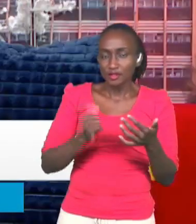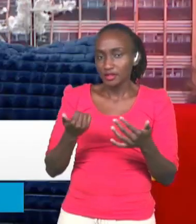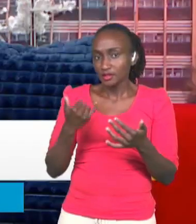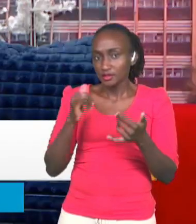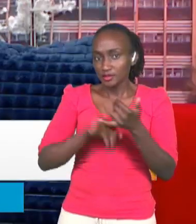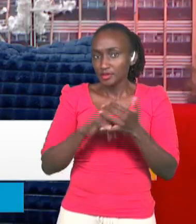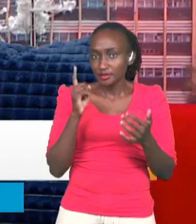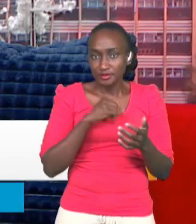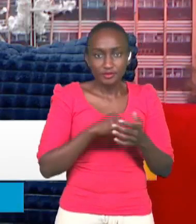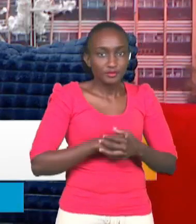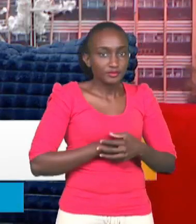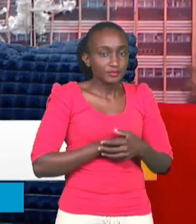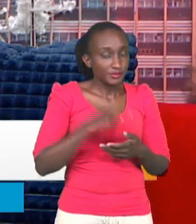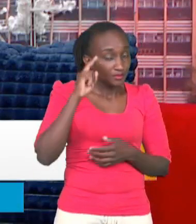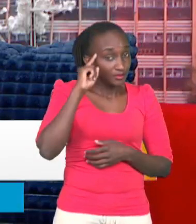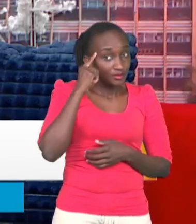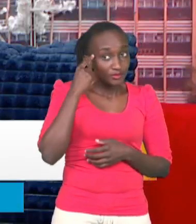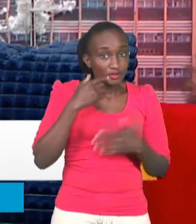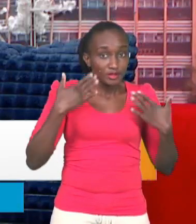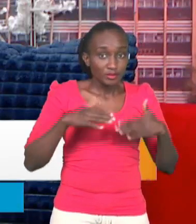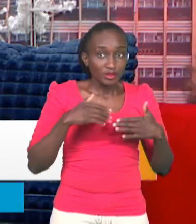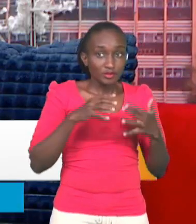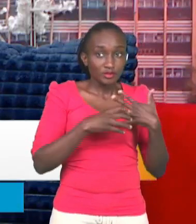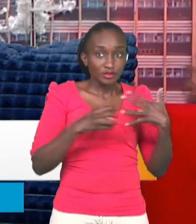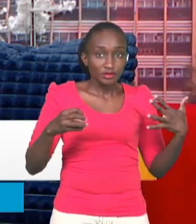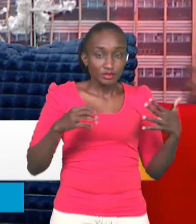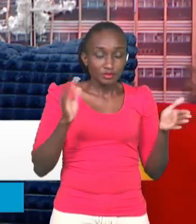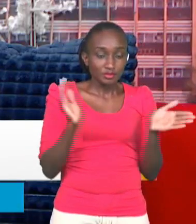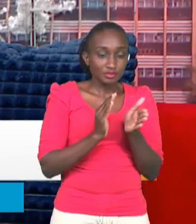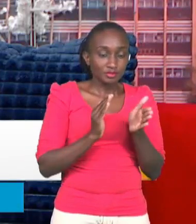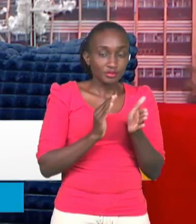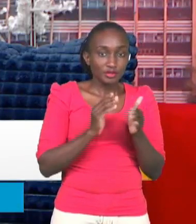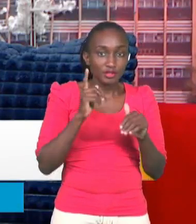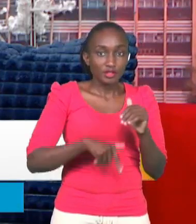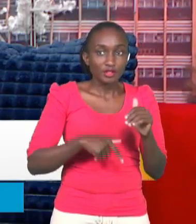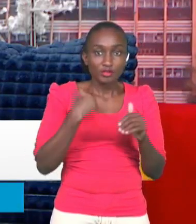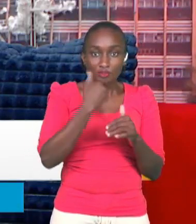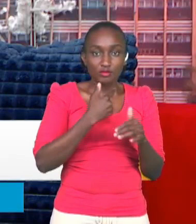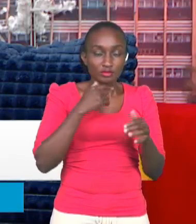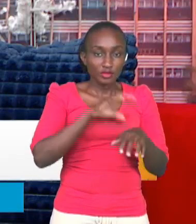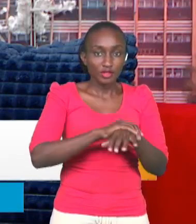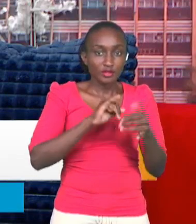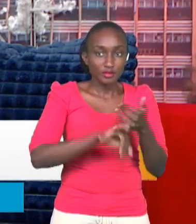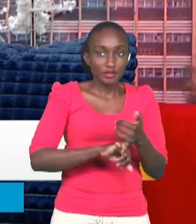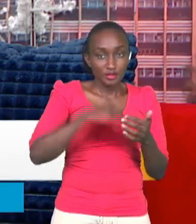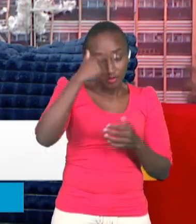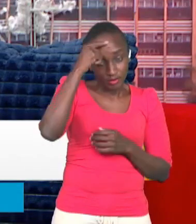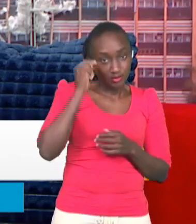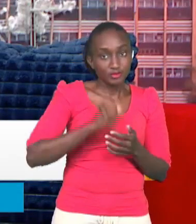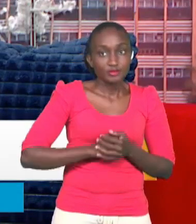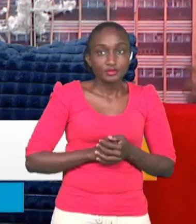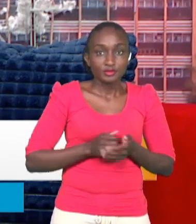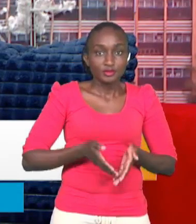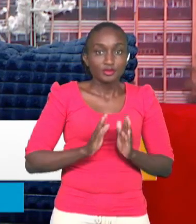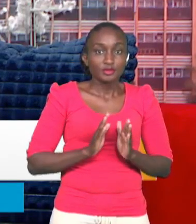I mean, I think the people divorcing are less than the ones who are getting married. Because of the